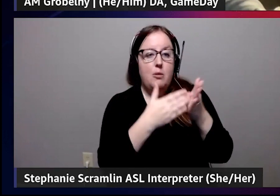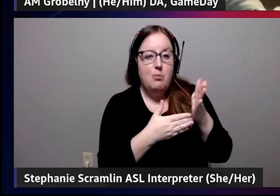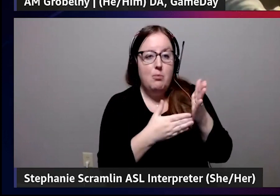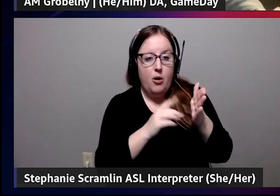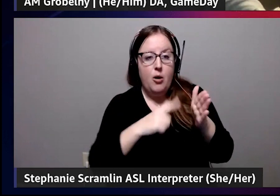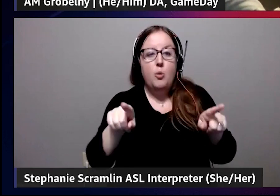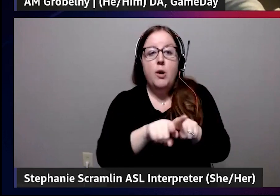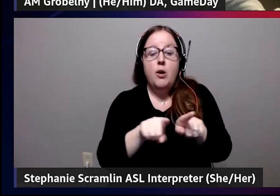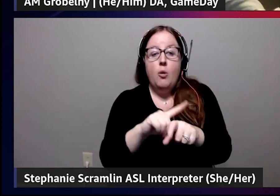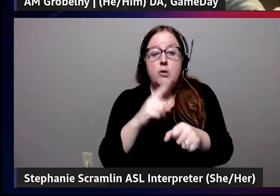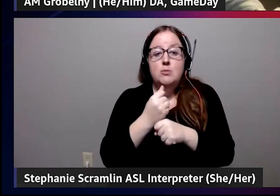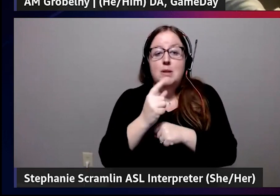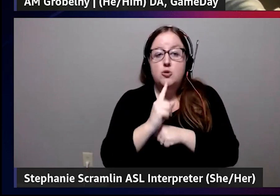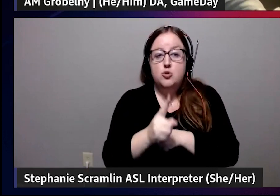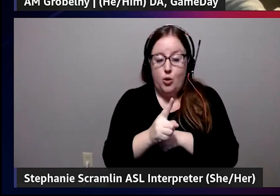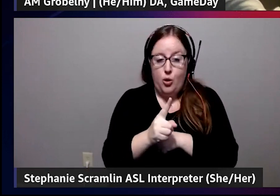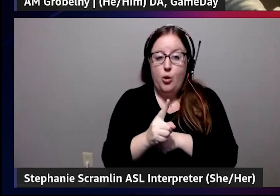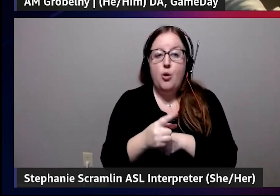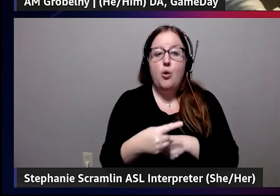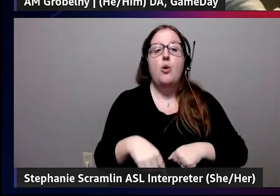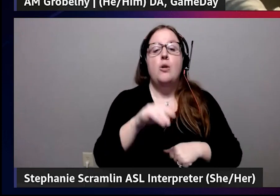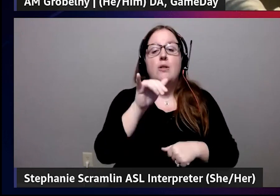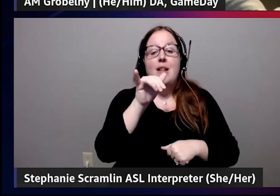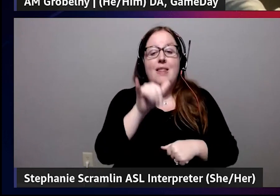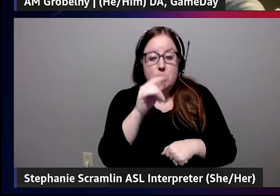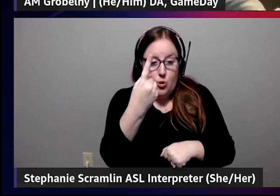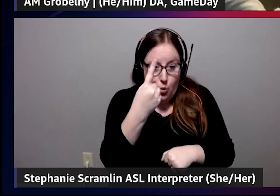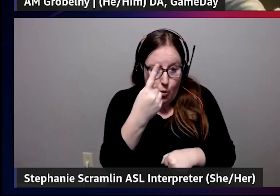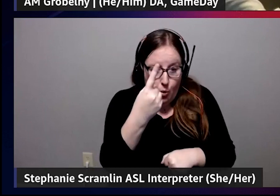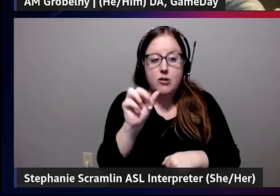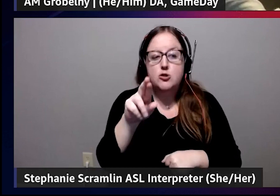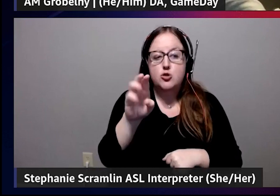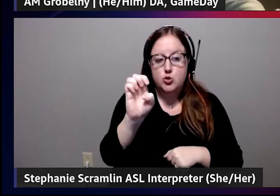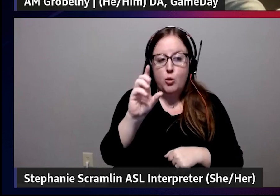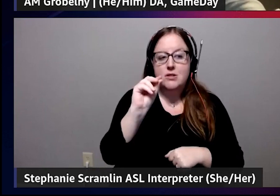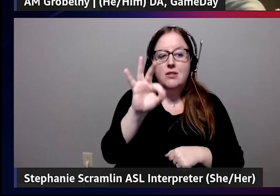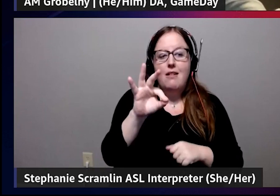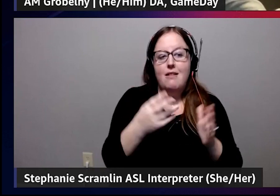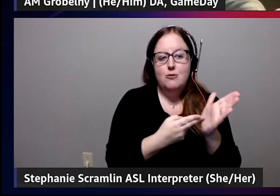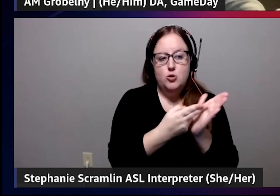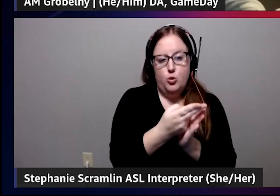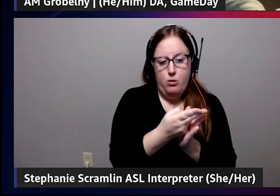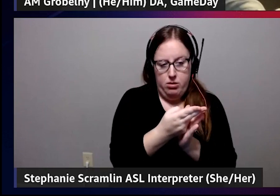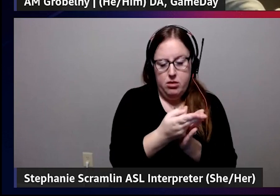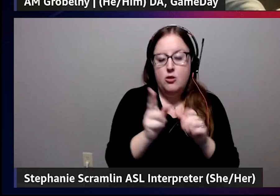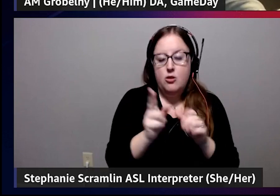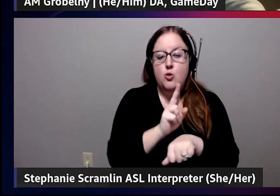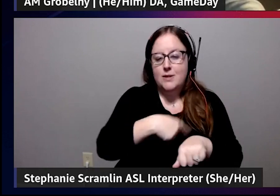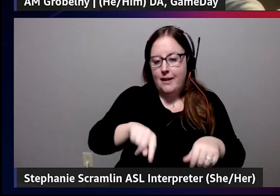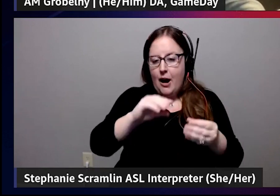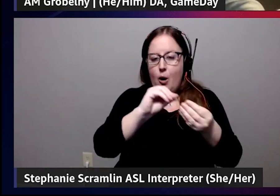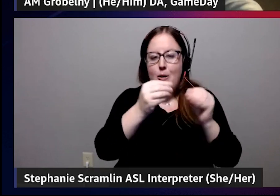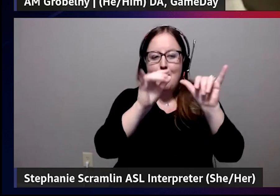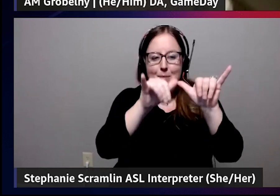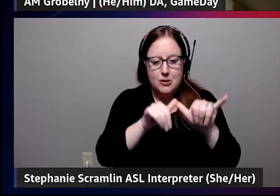also make sure that there is a single source of truth utilizing our metrics and docs